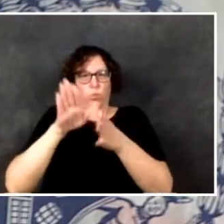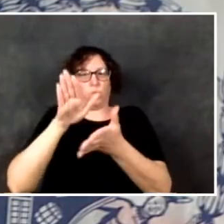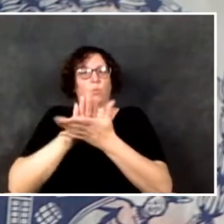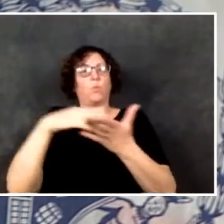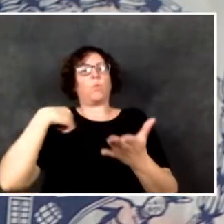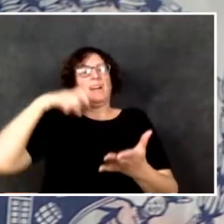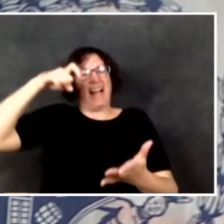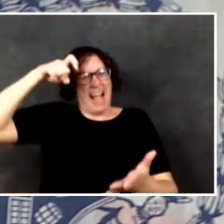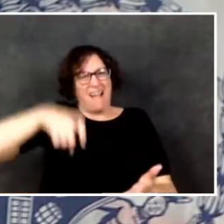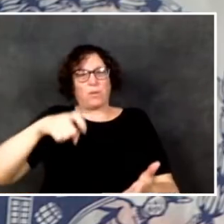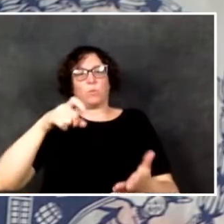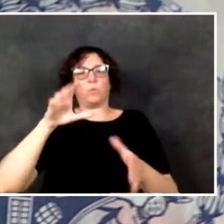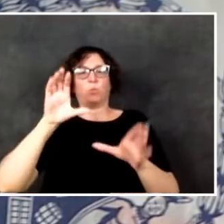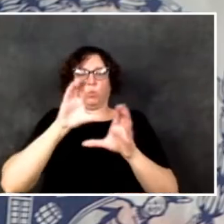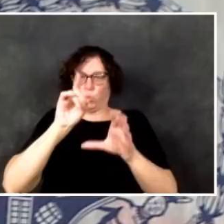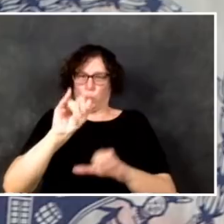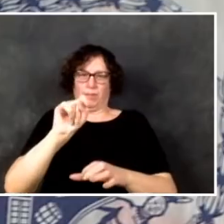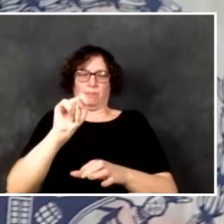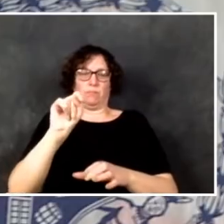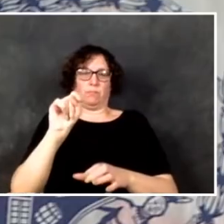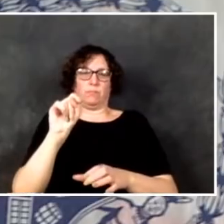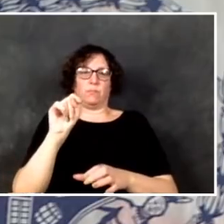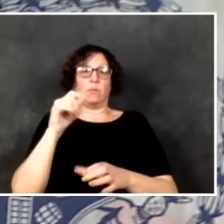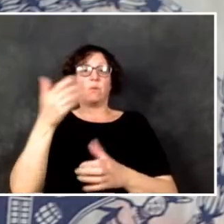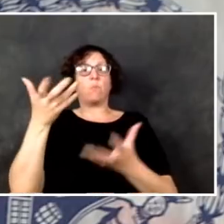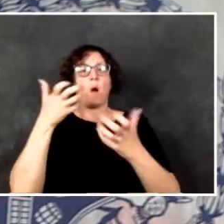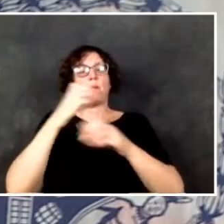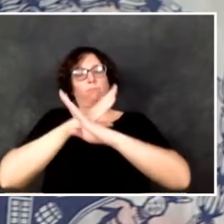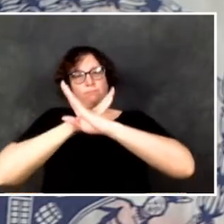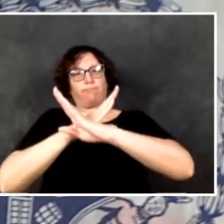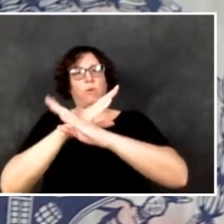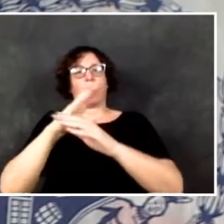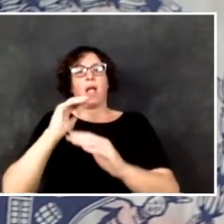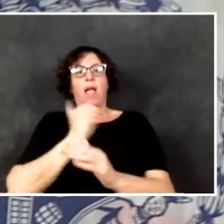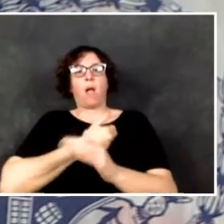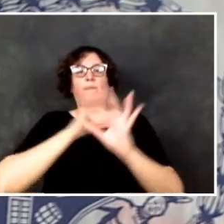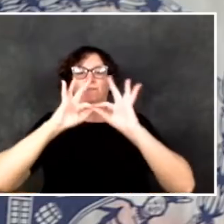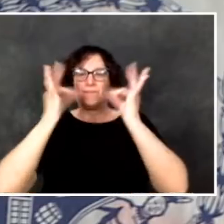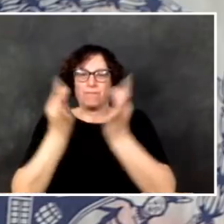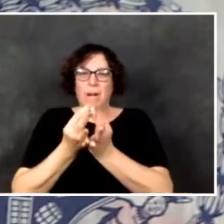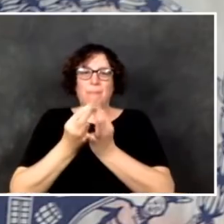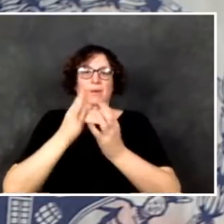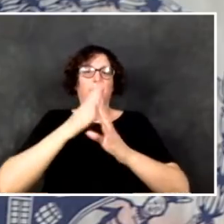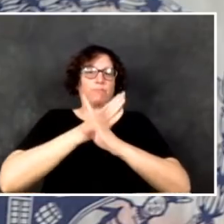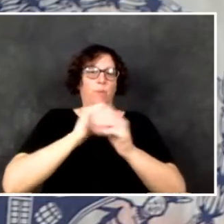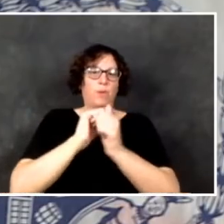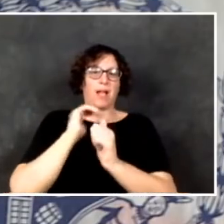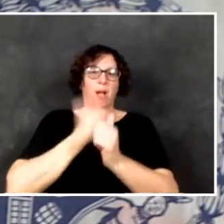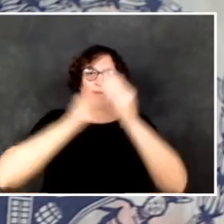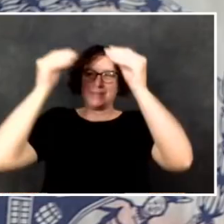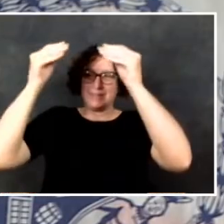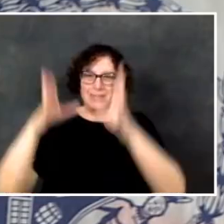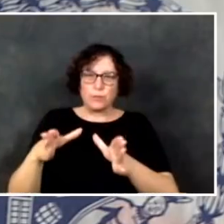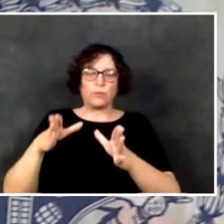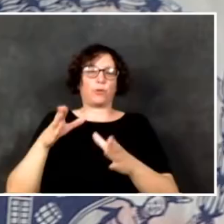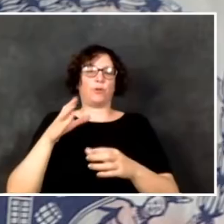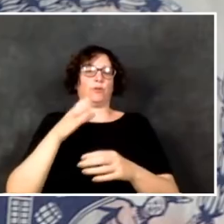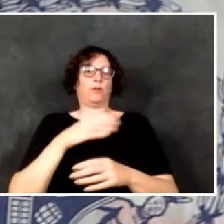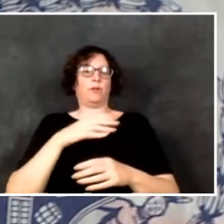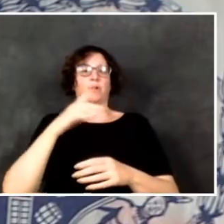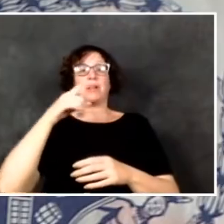our educators. The New York City public schools have to remain closed for the remainder of the school